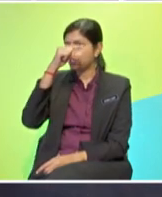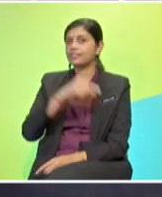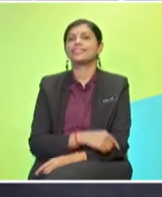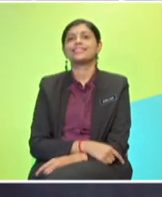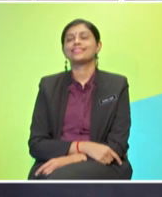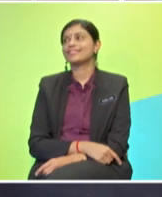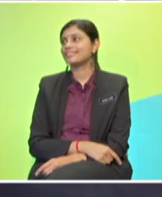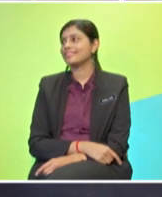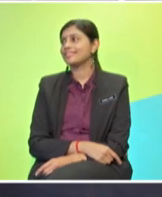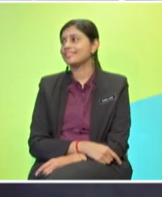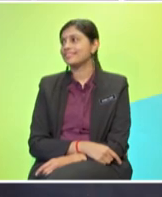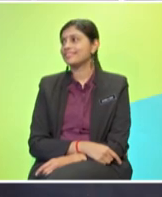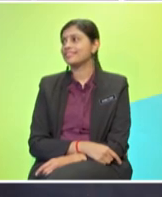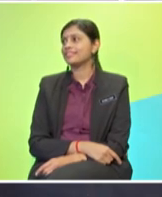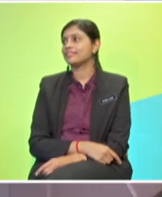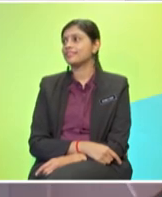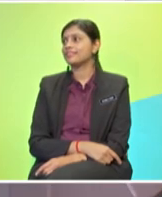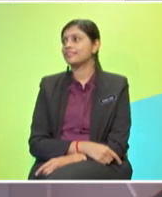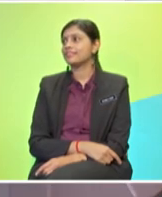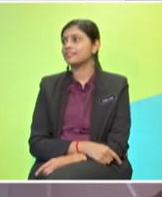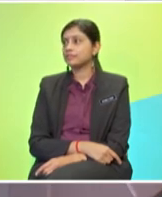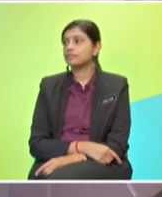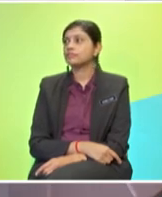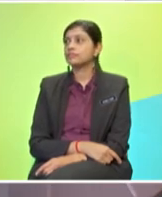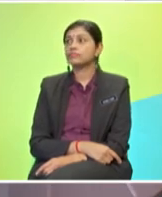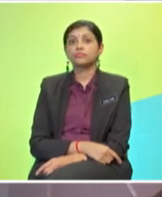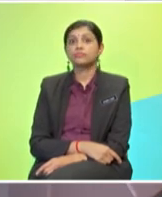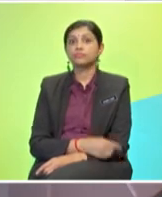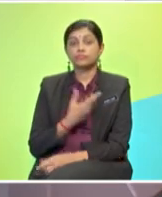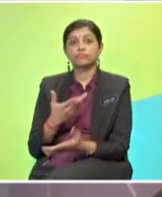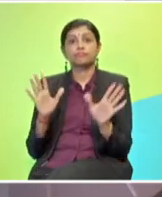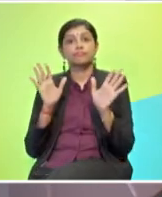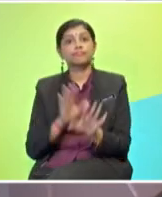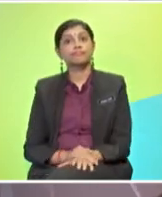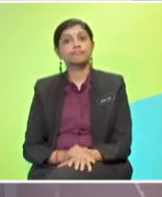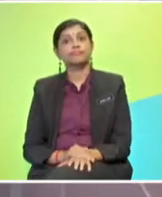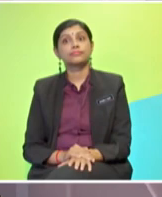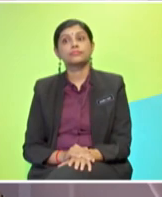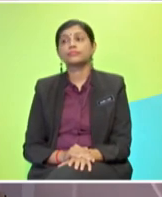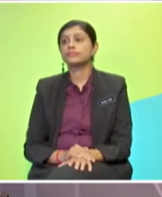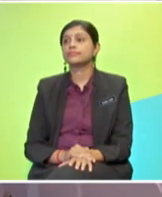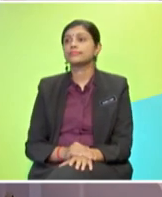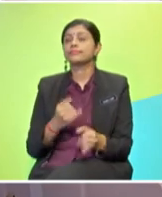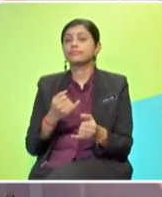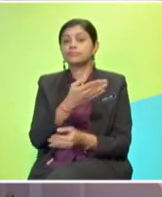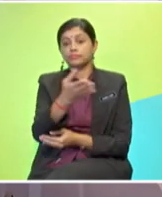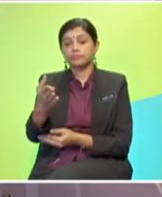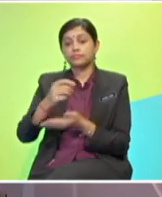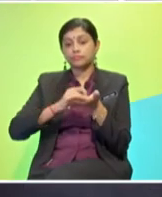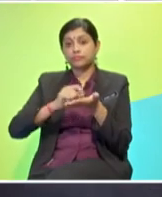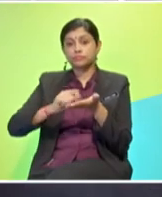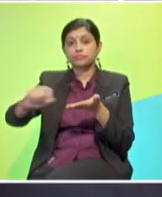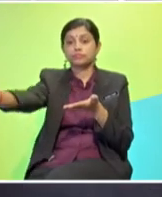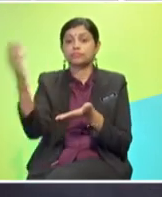G. Okay. Wow. All right. Irfan, can you write the word